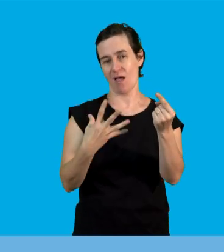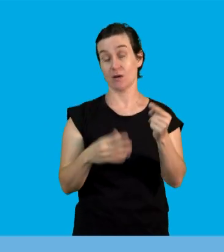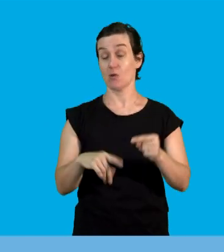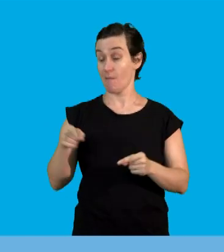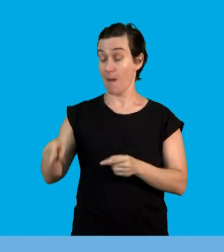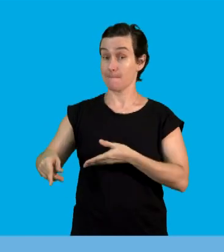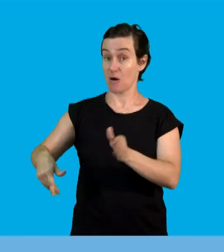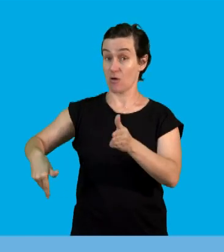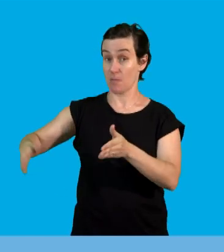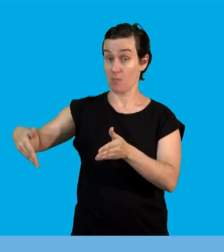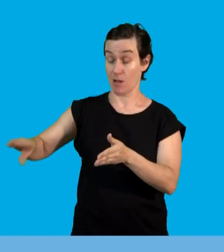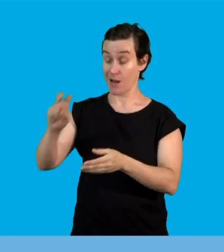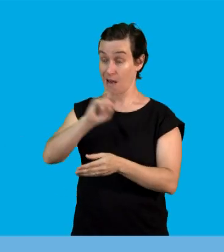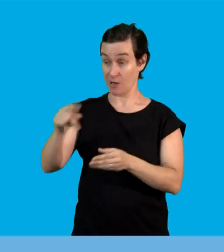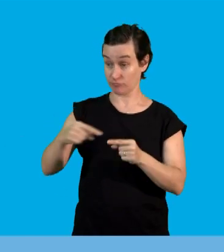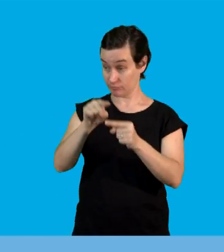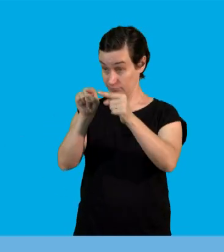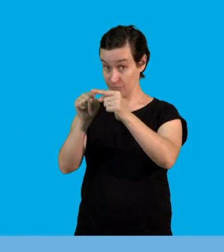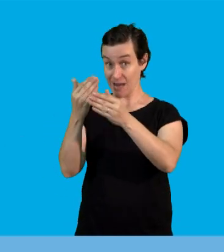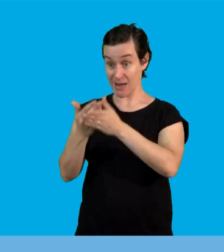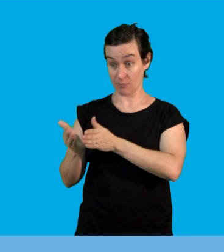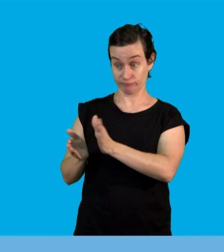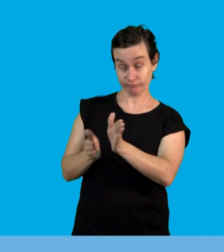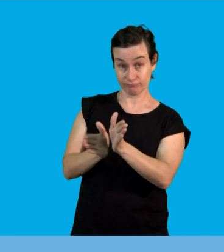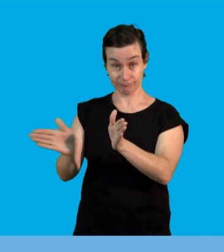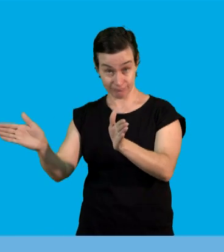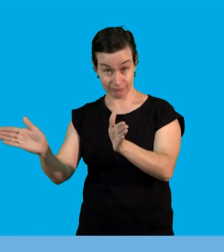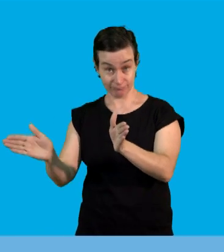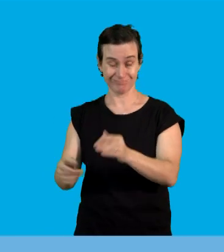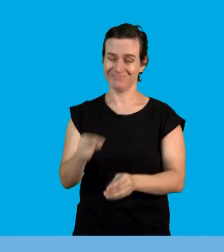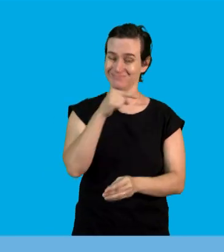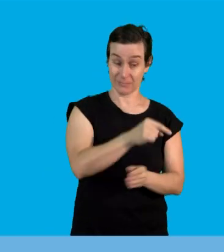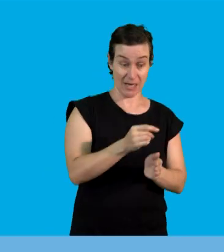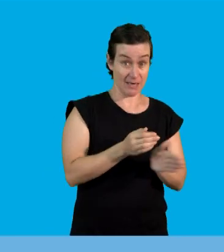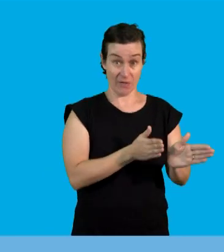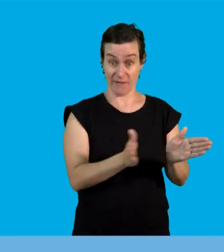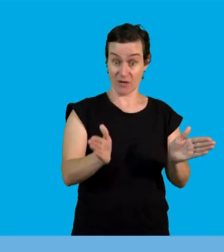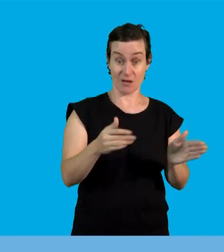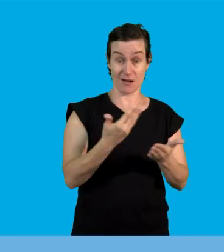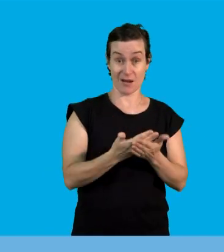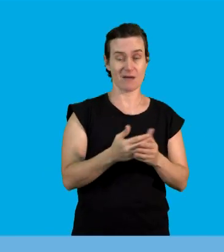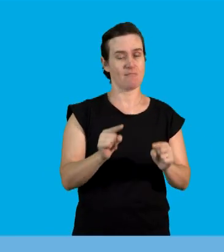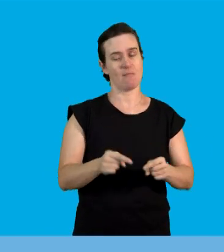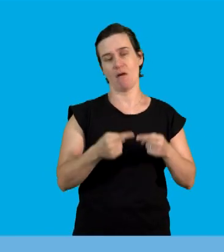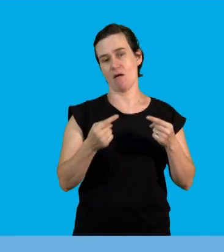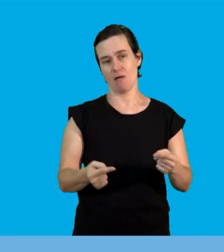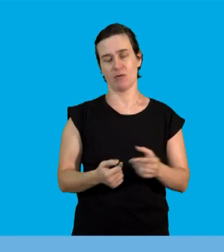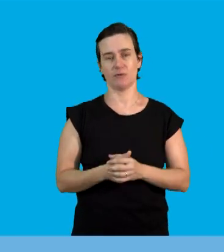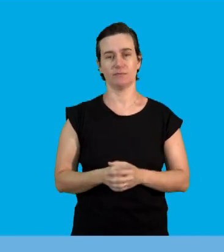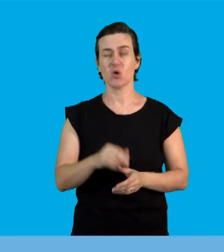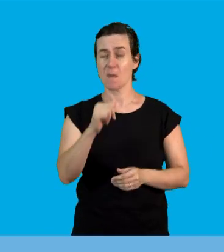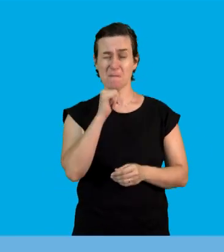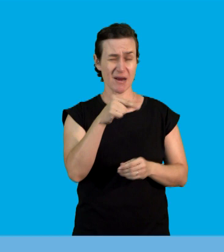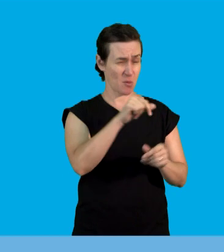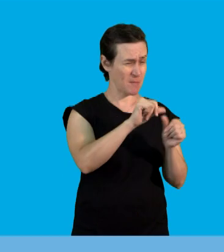in parallel, the current, when it gets to this point, it divides. In series, the current doesn't divide. The current is going to be equal